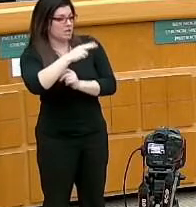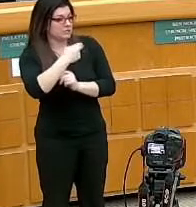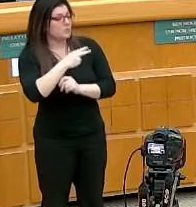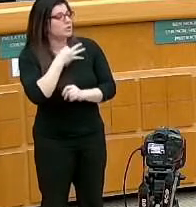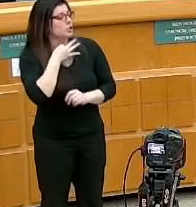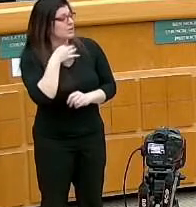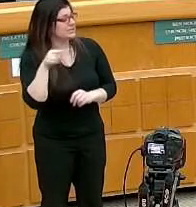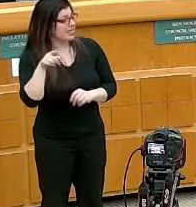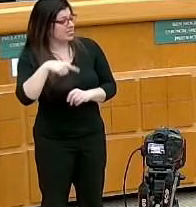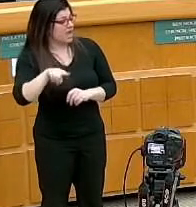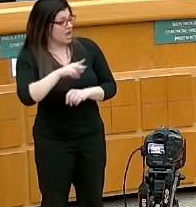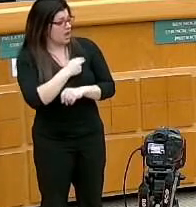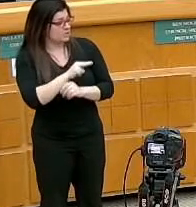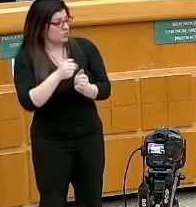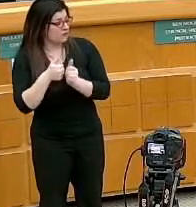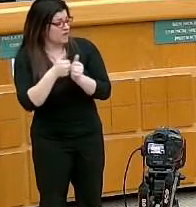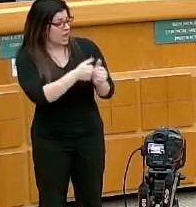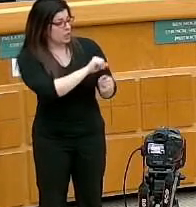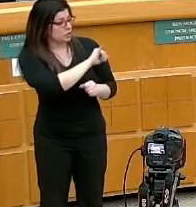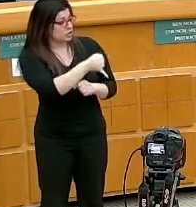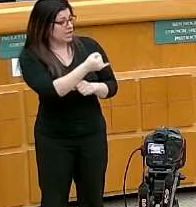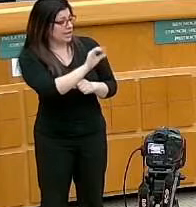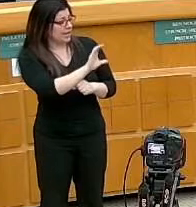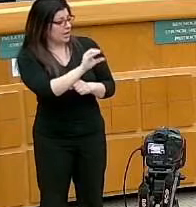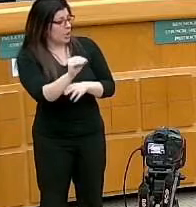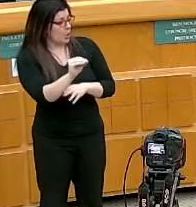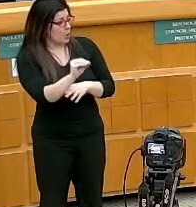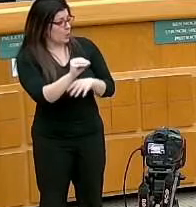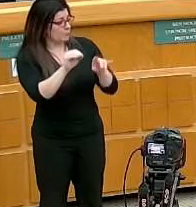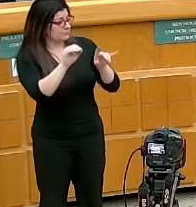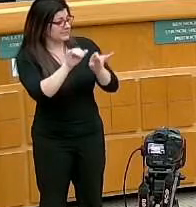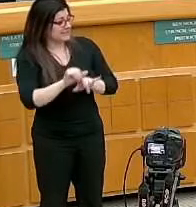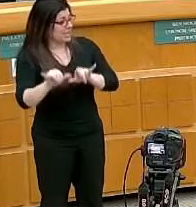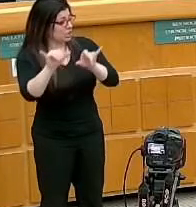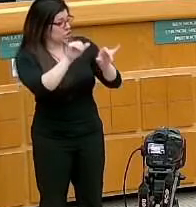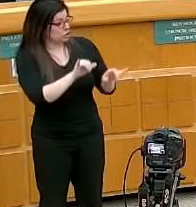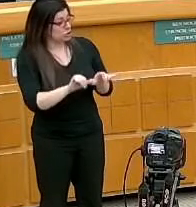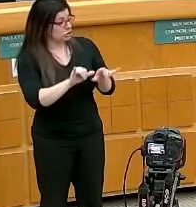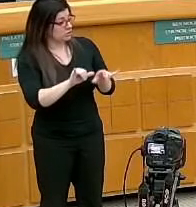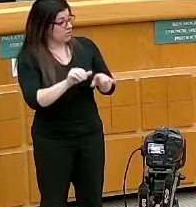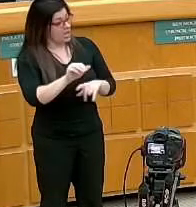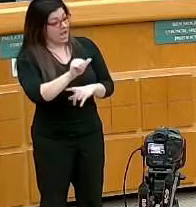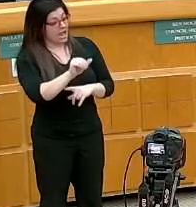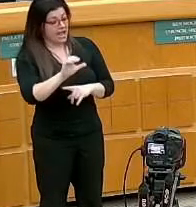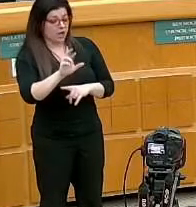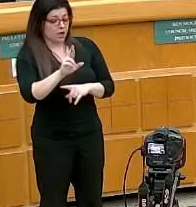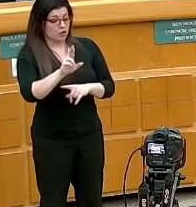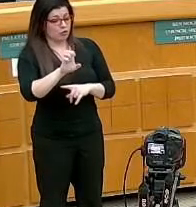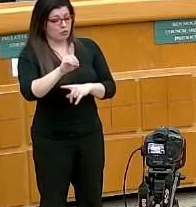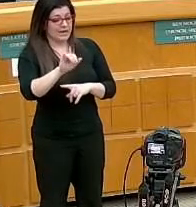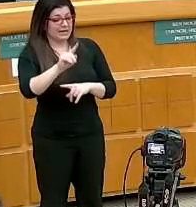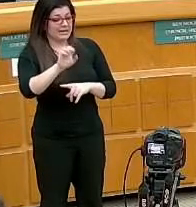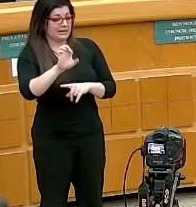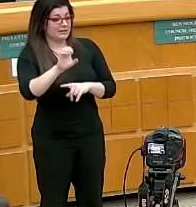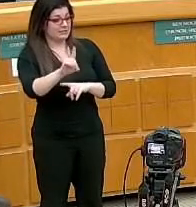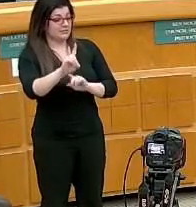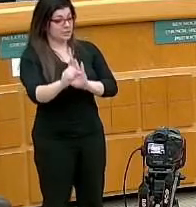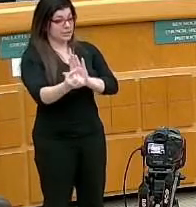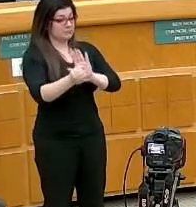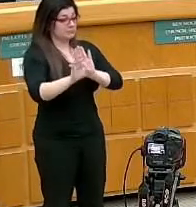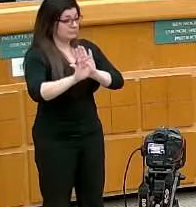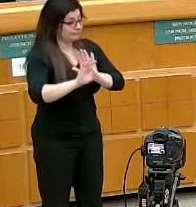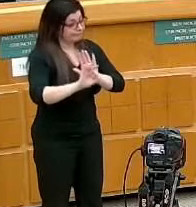not, what would be the cost and manpower to get it accredited? That's a great question, but I would not know that answer.